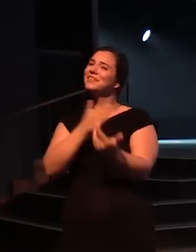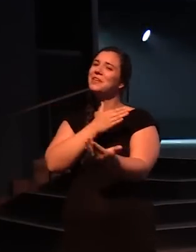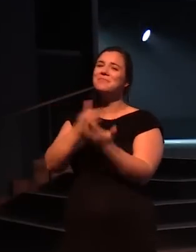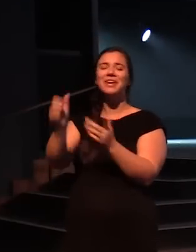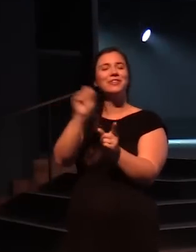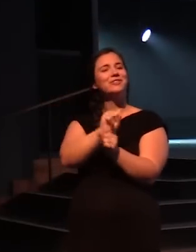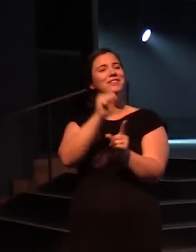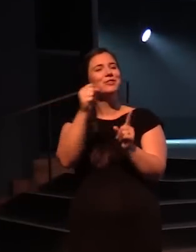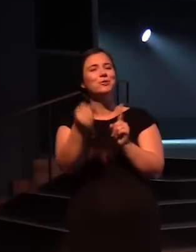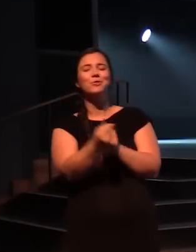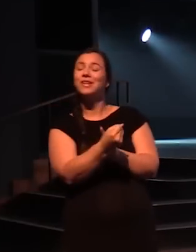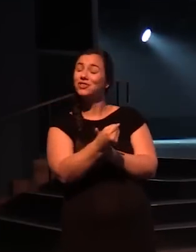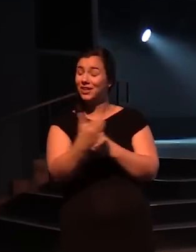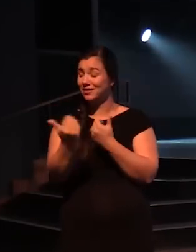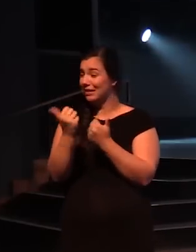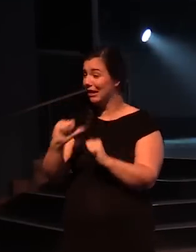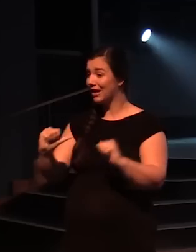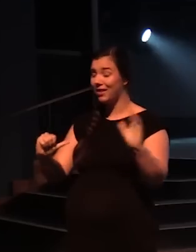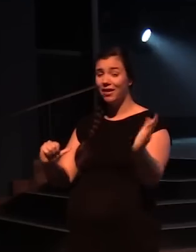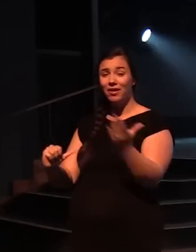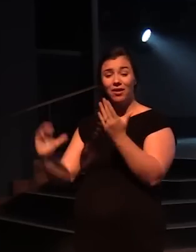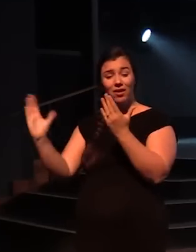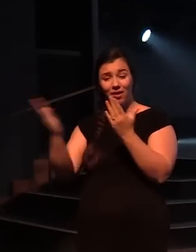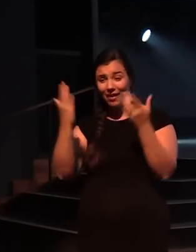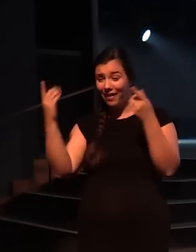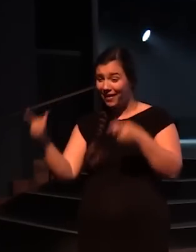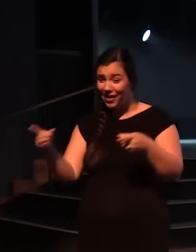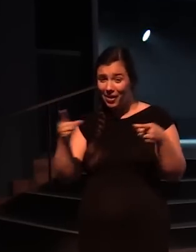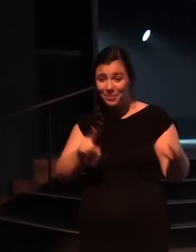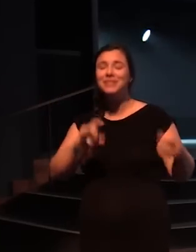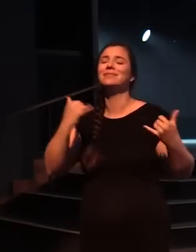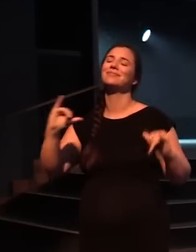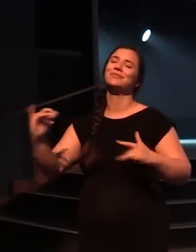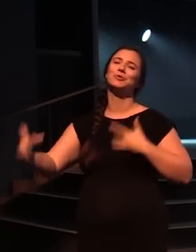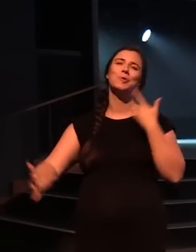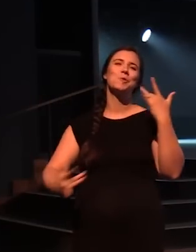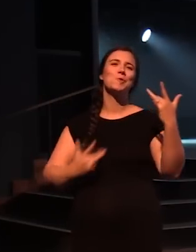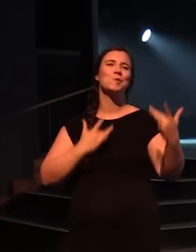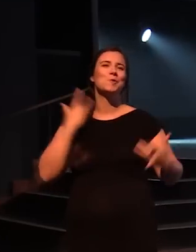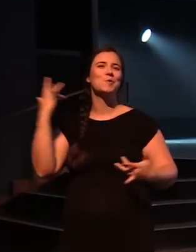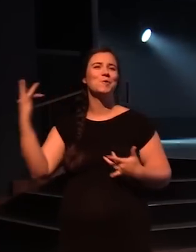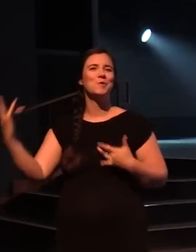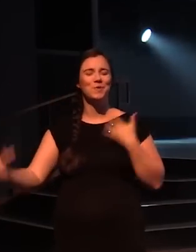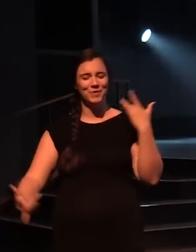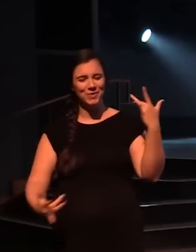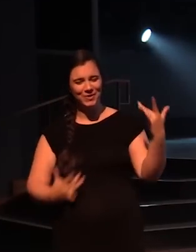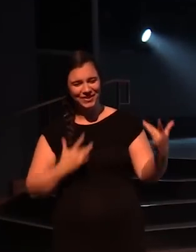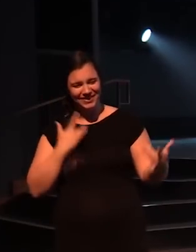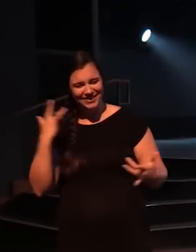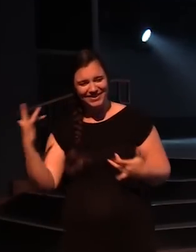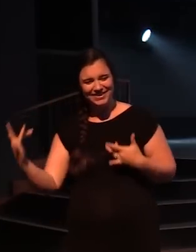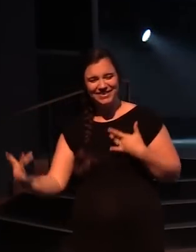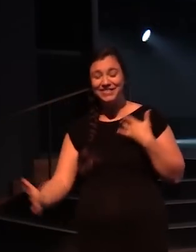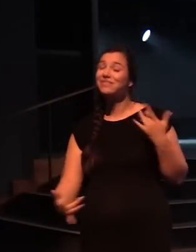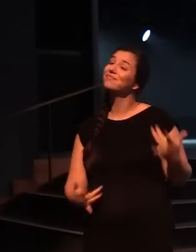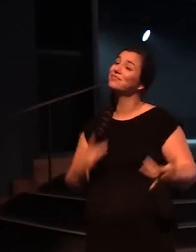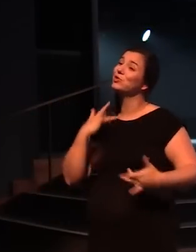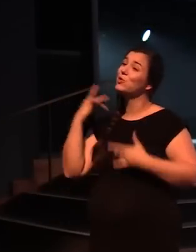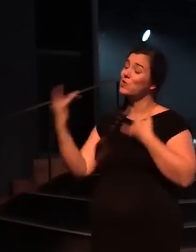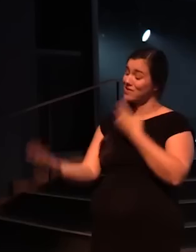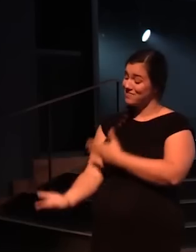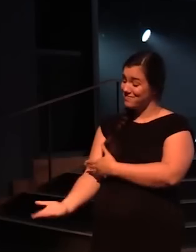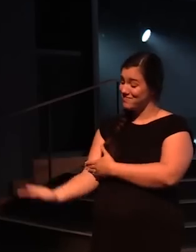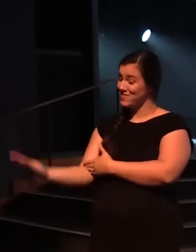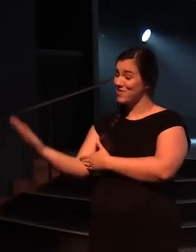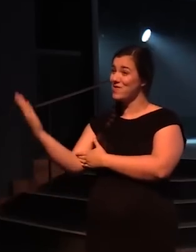season, whatever comes tomorrow. I've got joy. Come on, you sing it. I've got